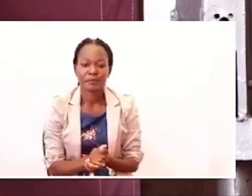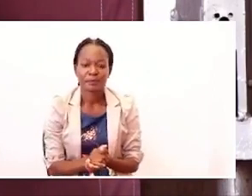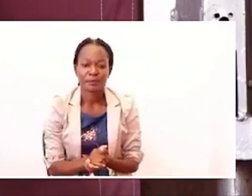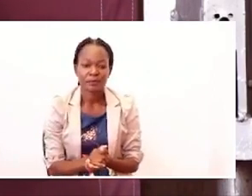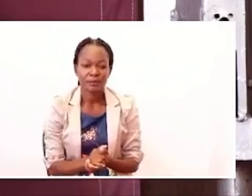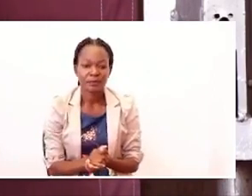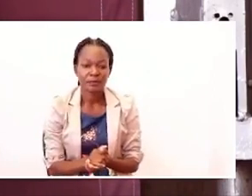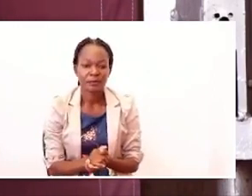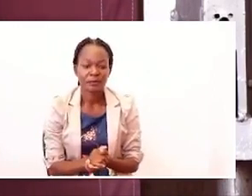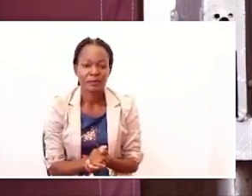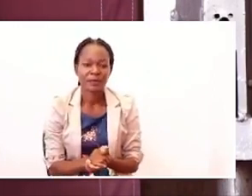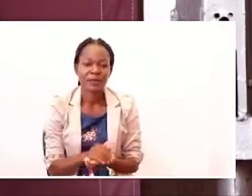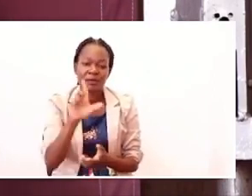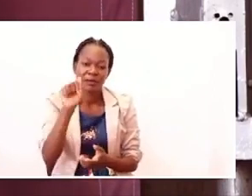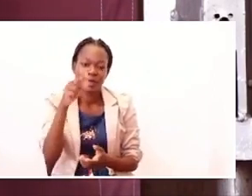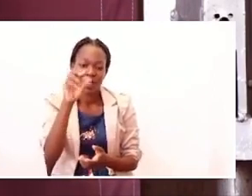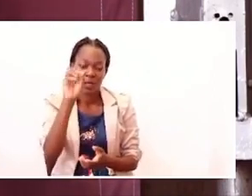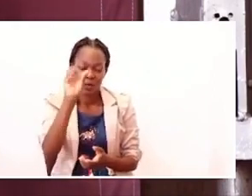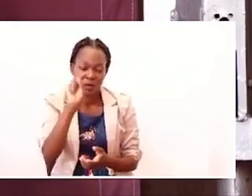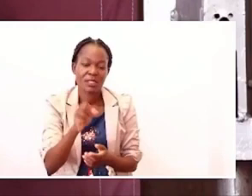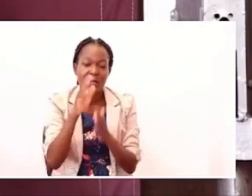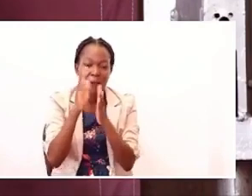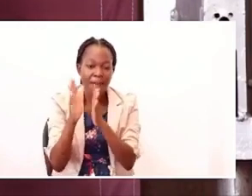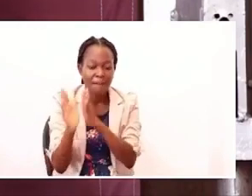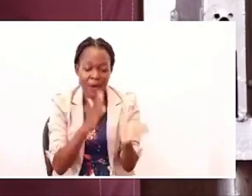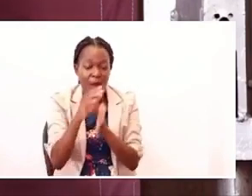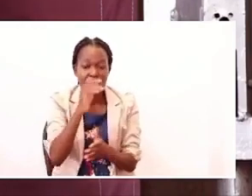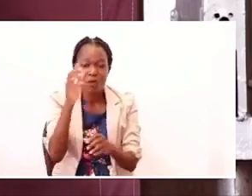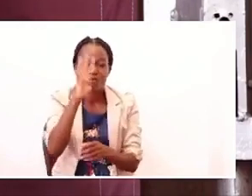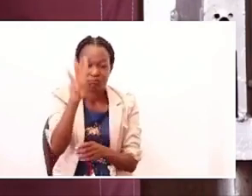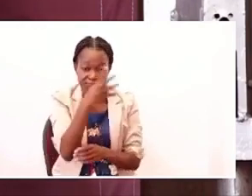The Lagos Plan of Action, as we look at it now,